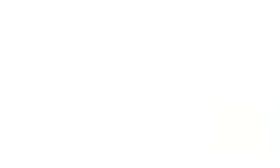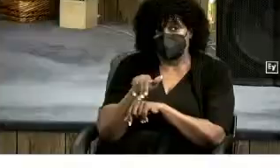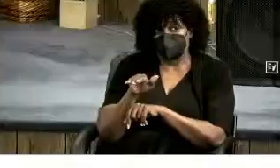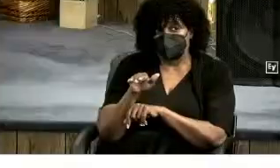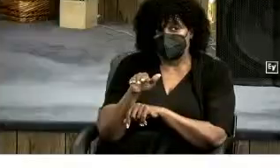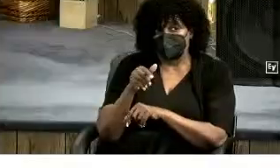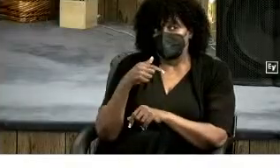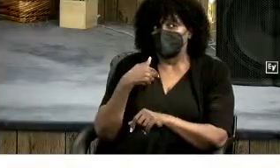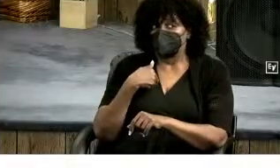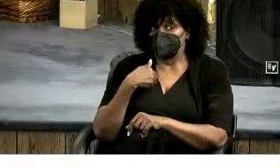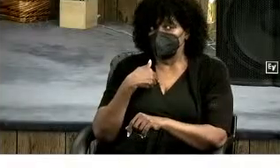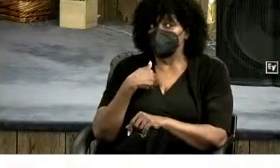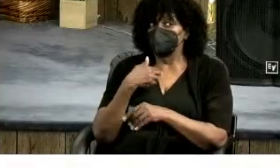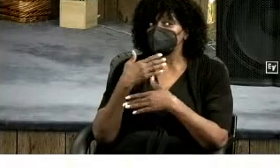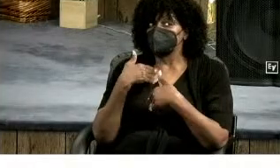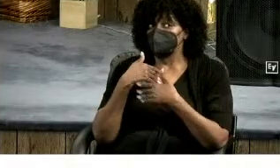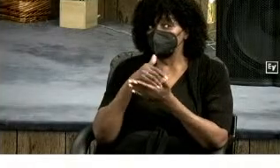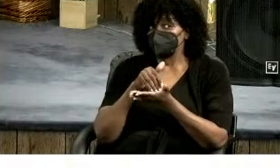you see it?